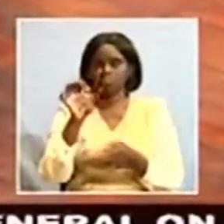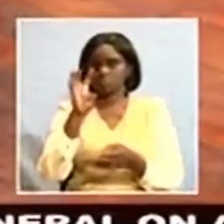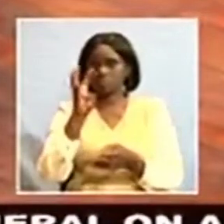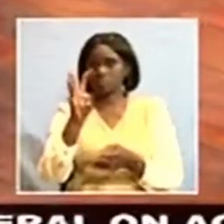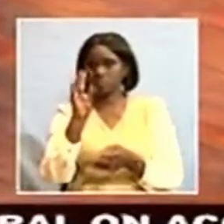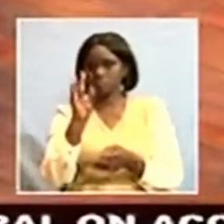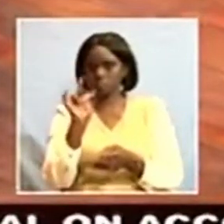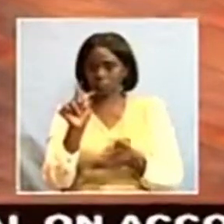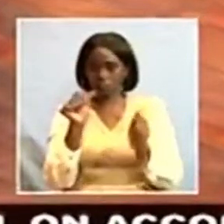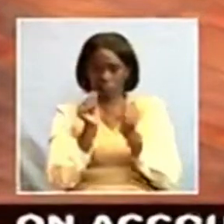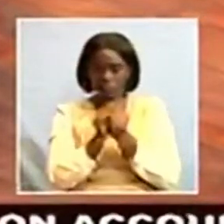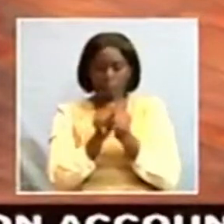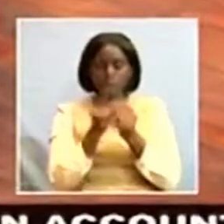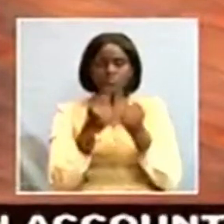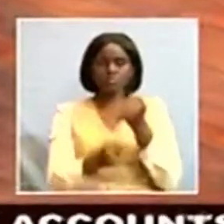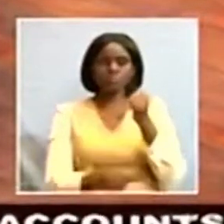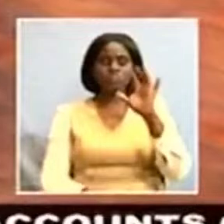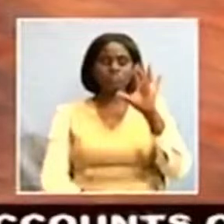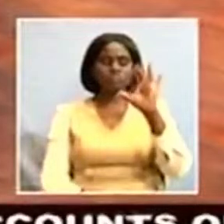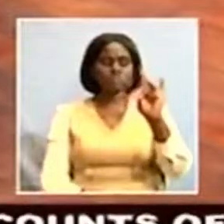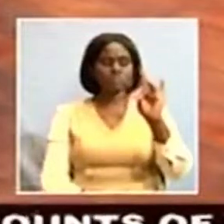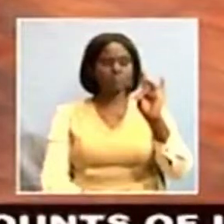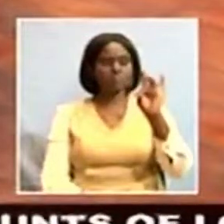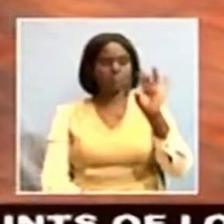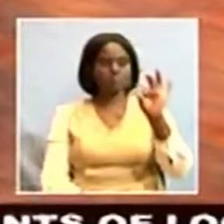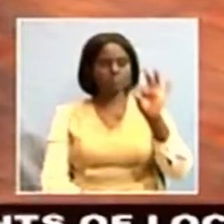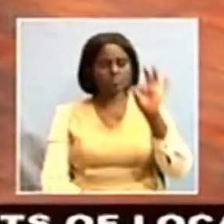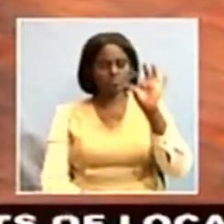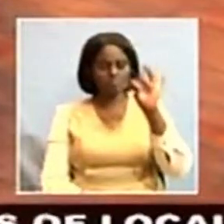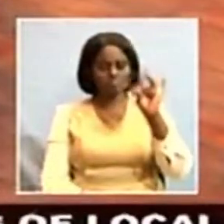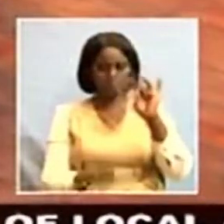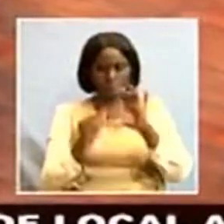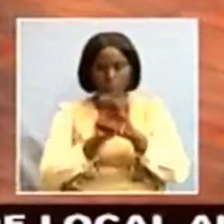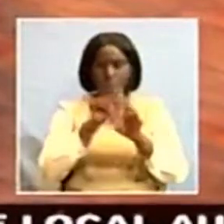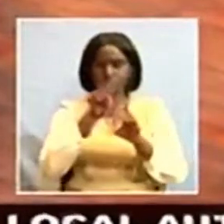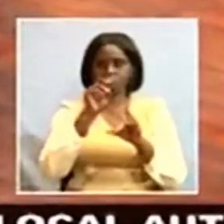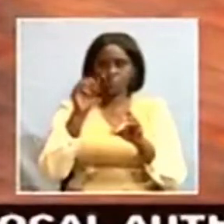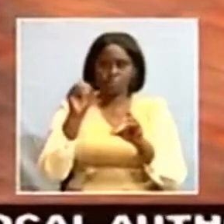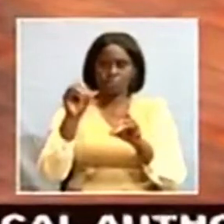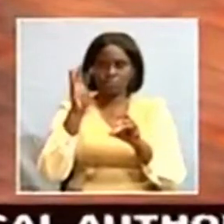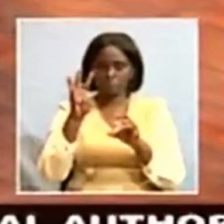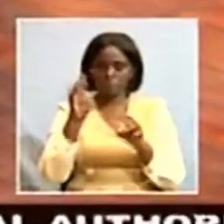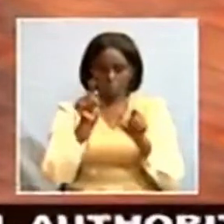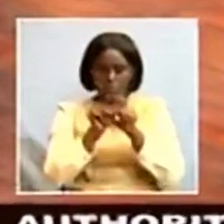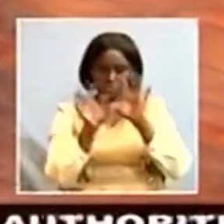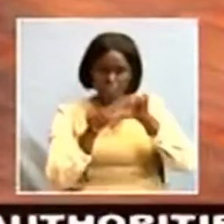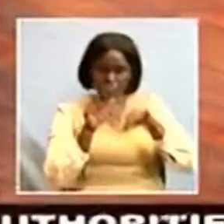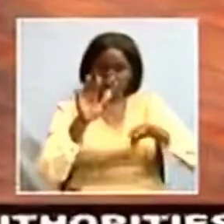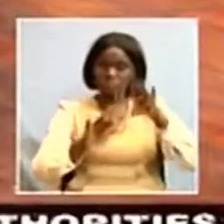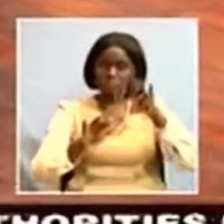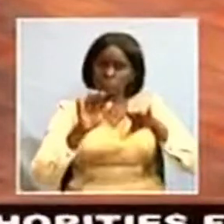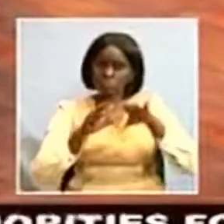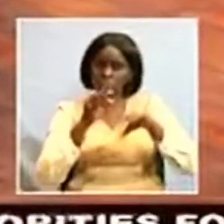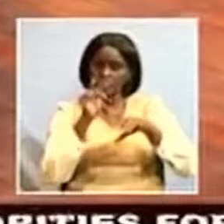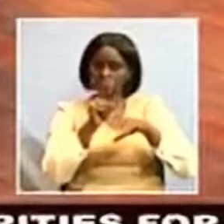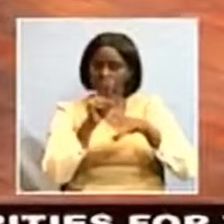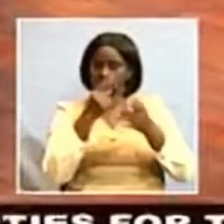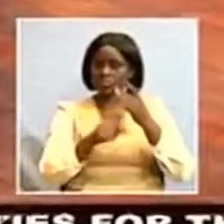1,687,947 and 98 ngwe in 2024, leaving a balance of